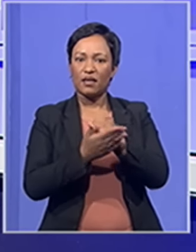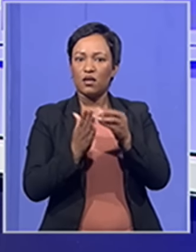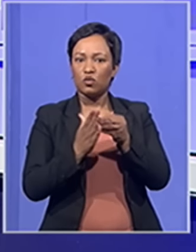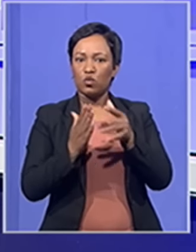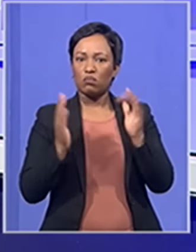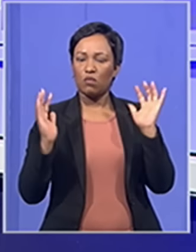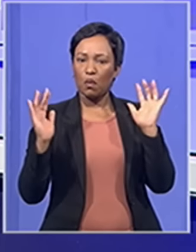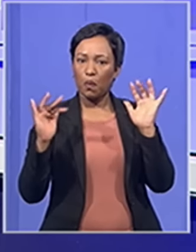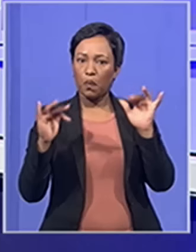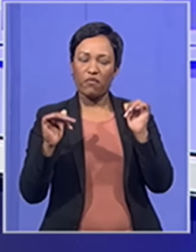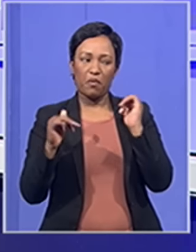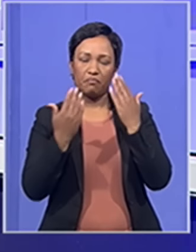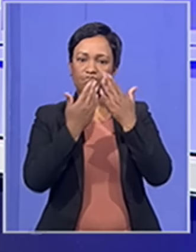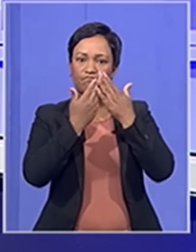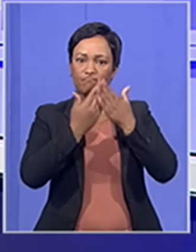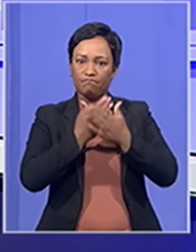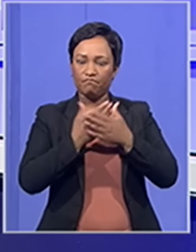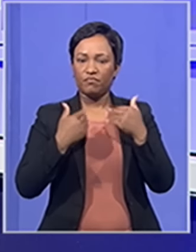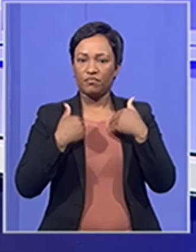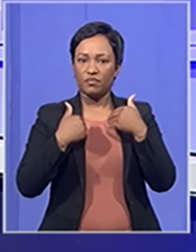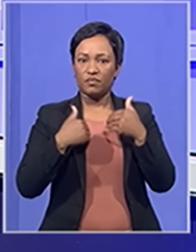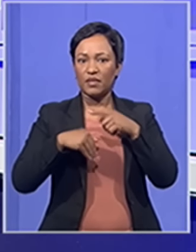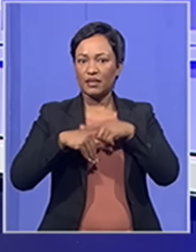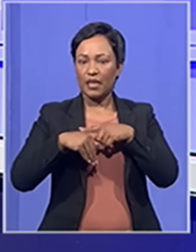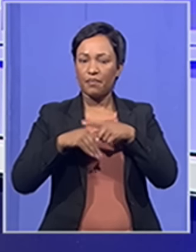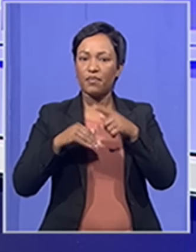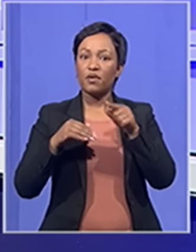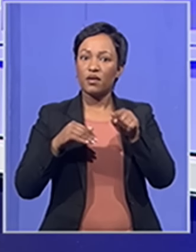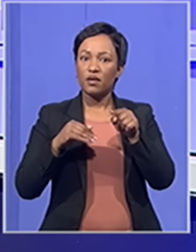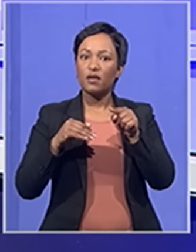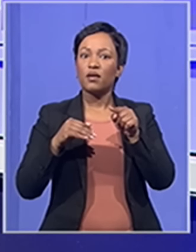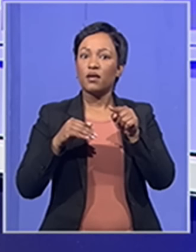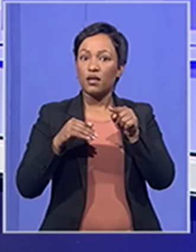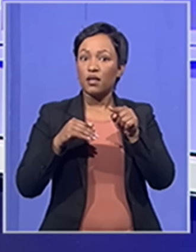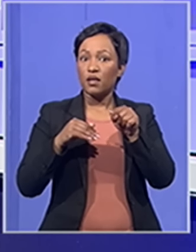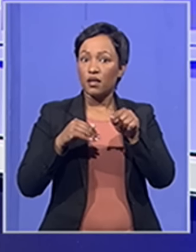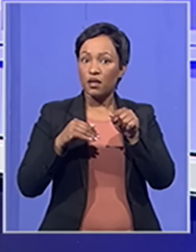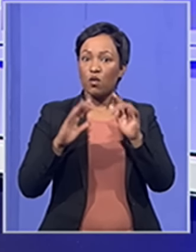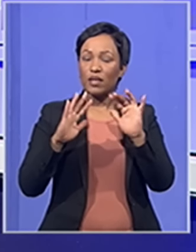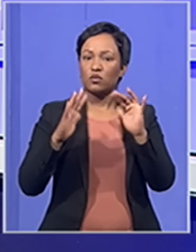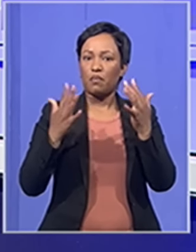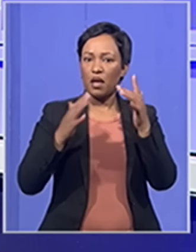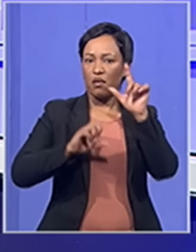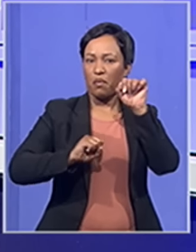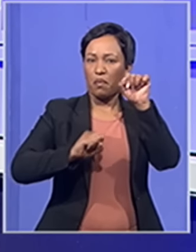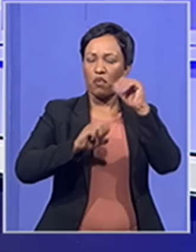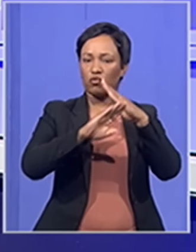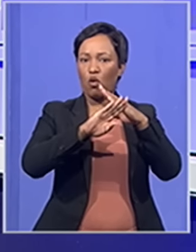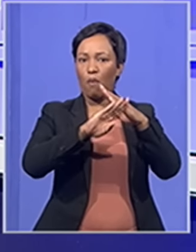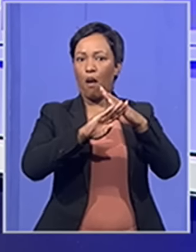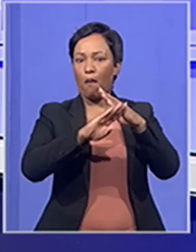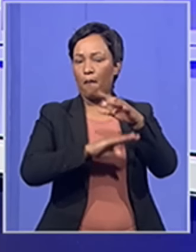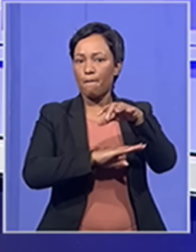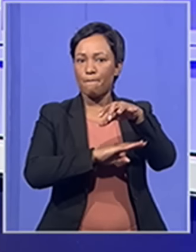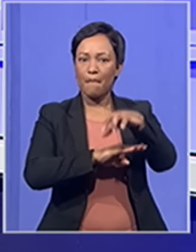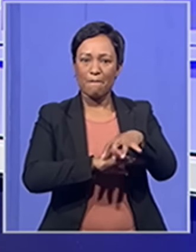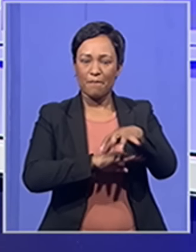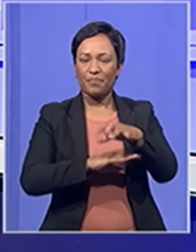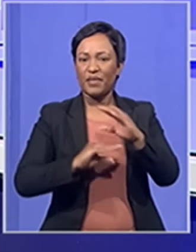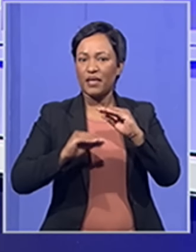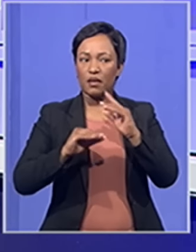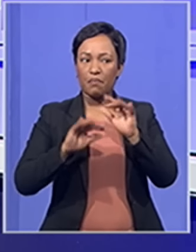ikgobokanya maabane bosigo le go simolola ka ura ya bolesome le go thibela dithuto kwa campuseng. Kgabagare bangwe ba baithuti ba